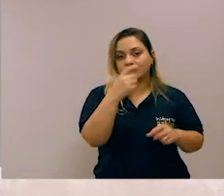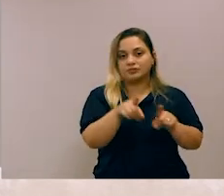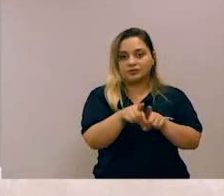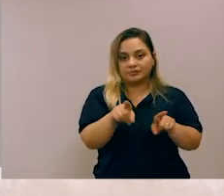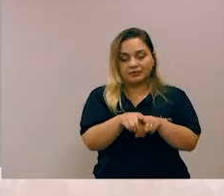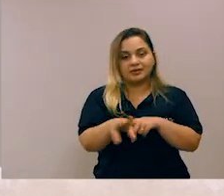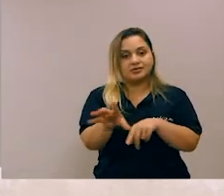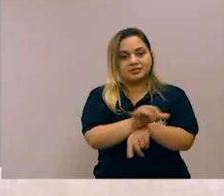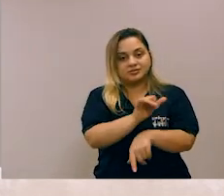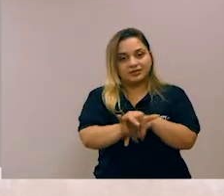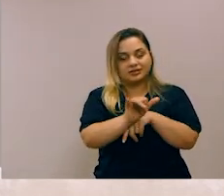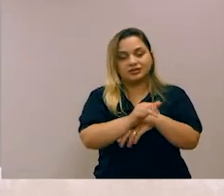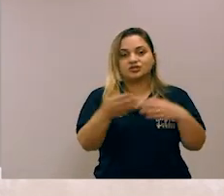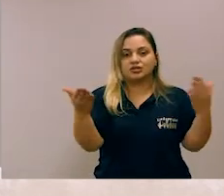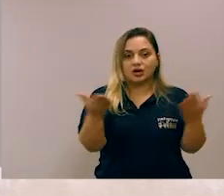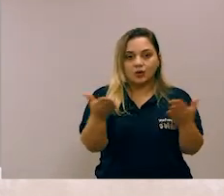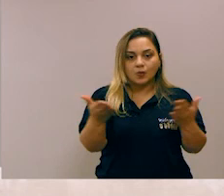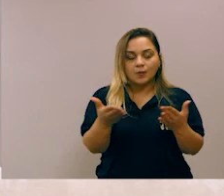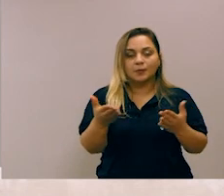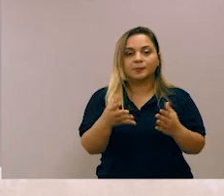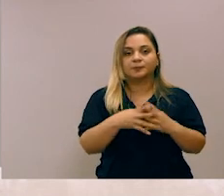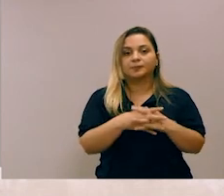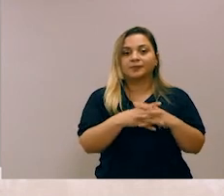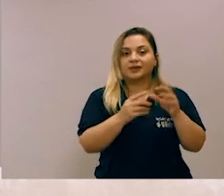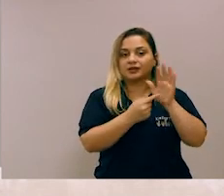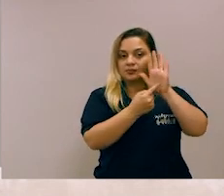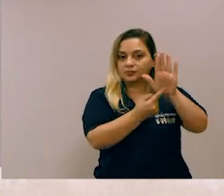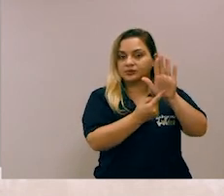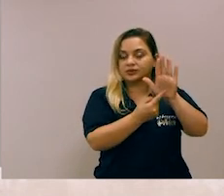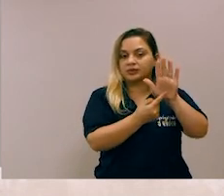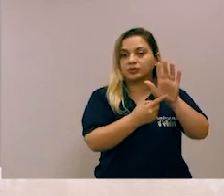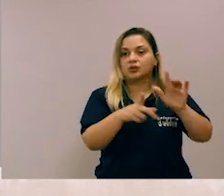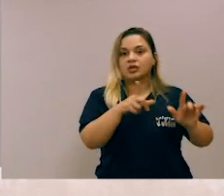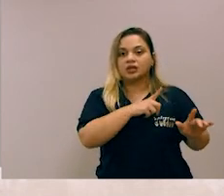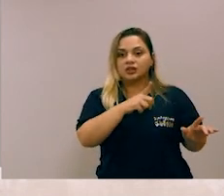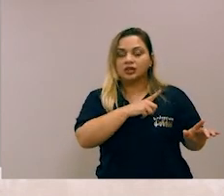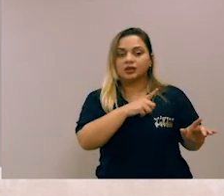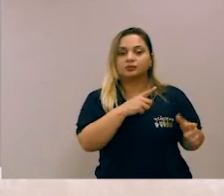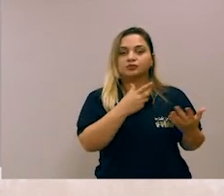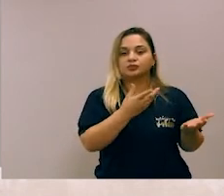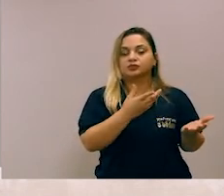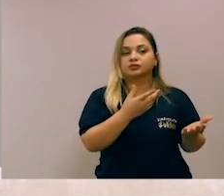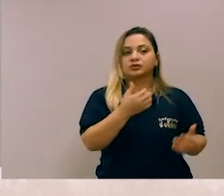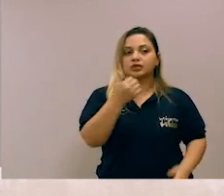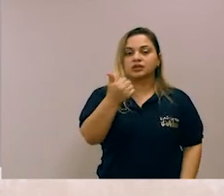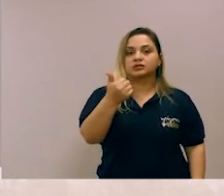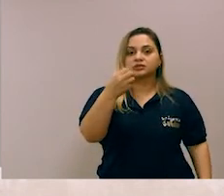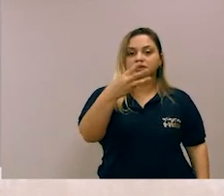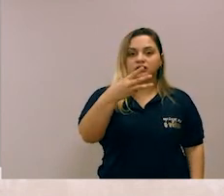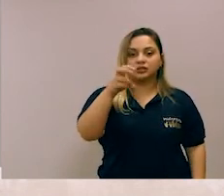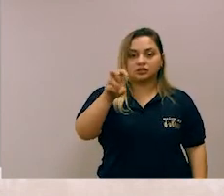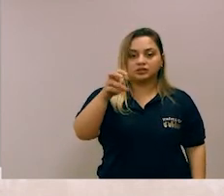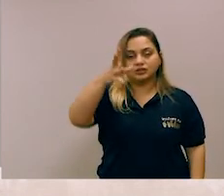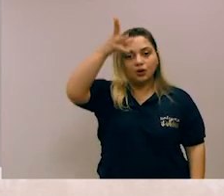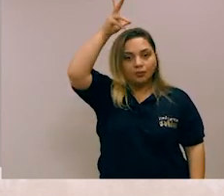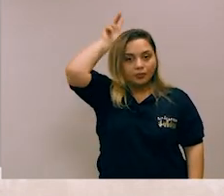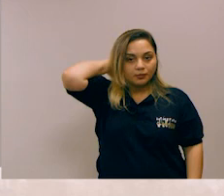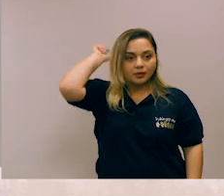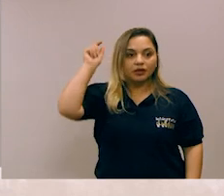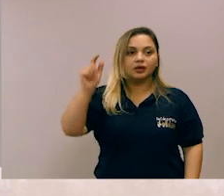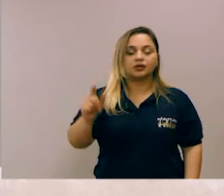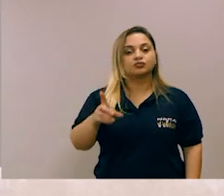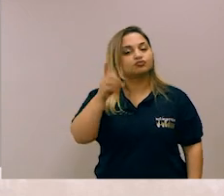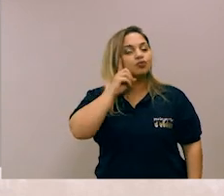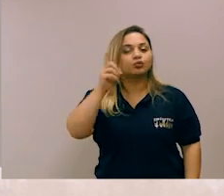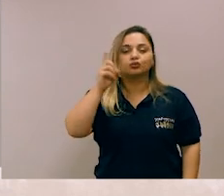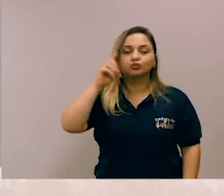asking for other countries to help us on this. So this is the current strategy. And what do we have here? We have